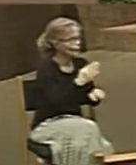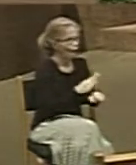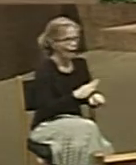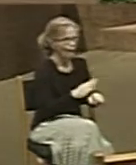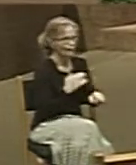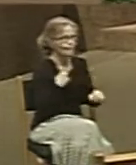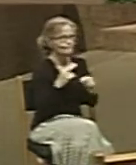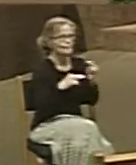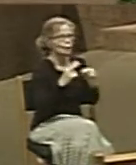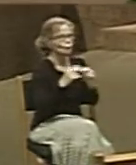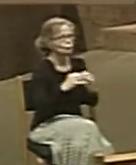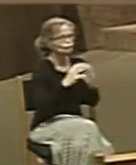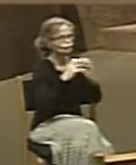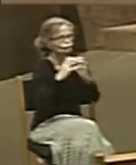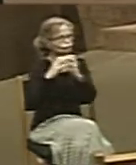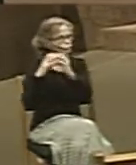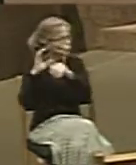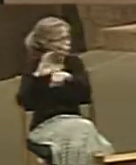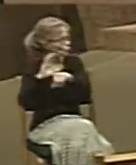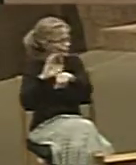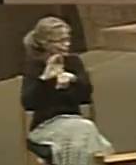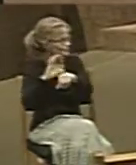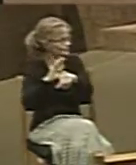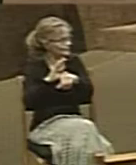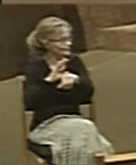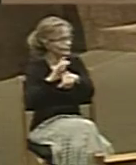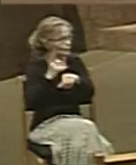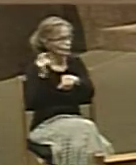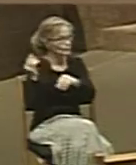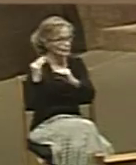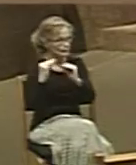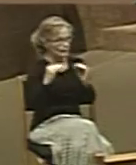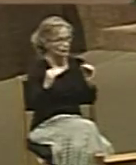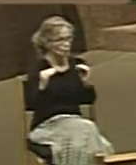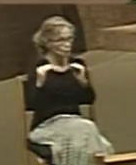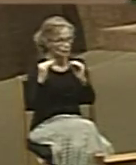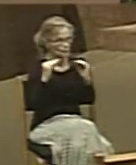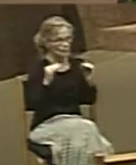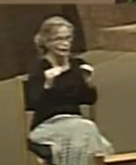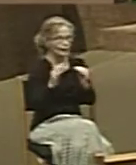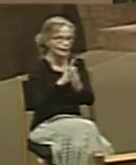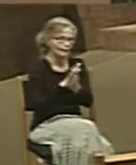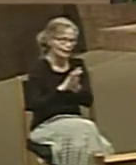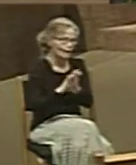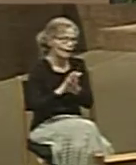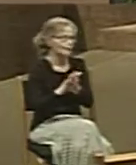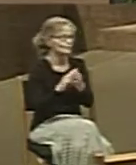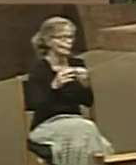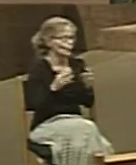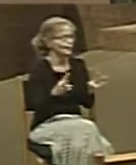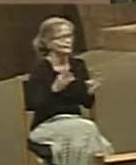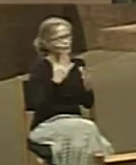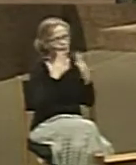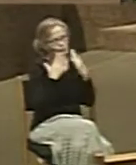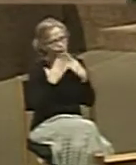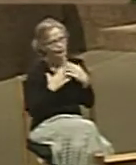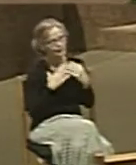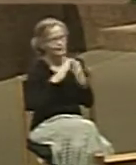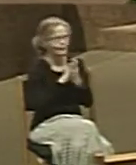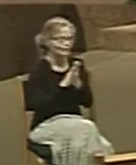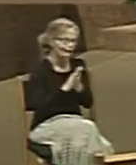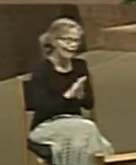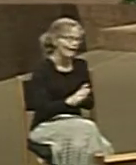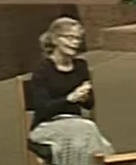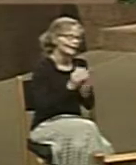those societies that are so different than ours because he teaches them very pleasant platitudes and he's so sweet and kind and the love